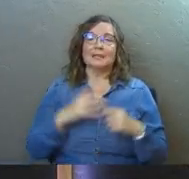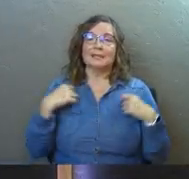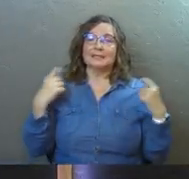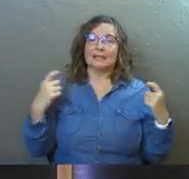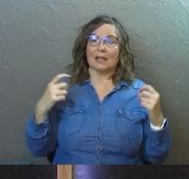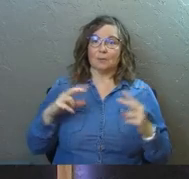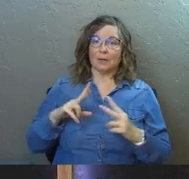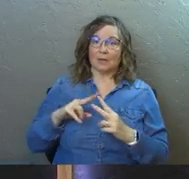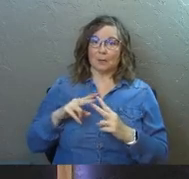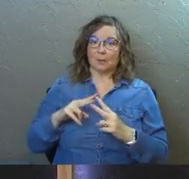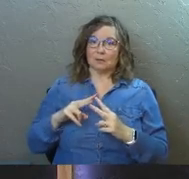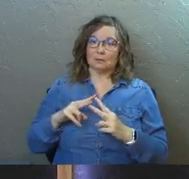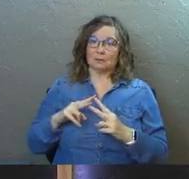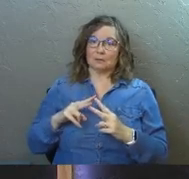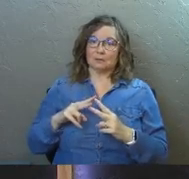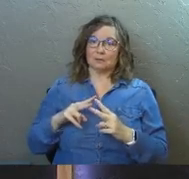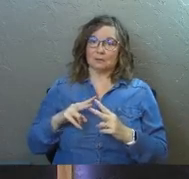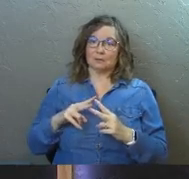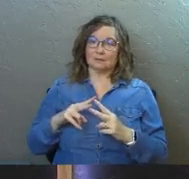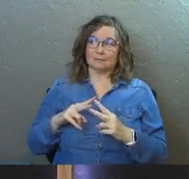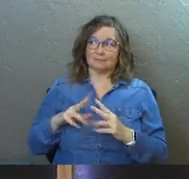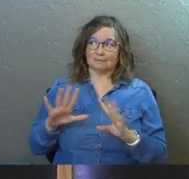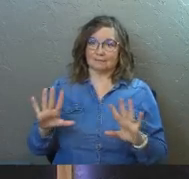Celebrity couples.